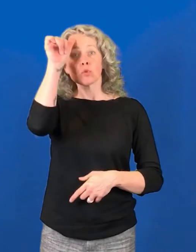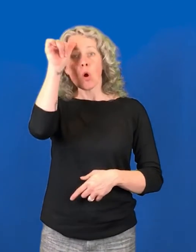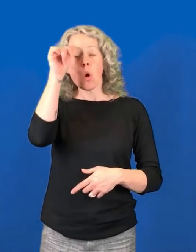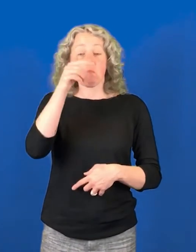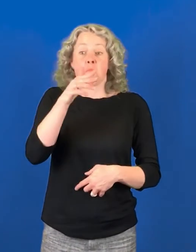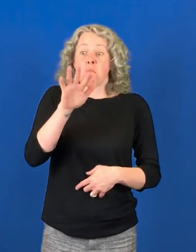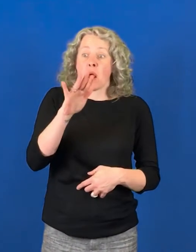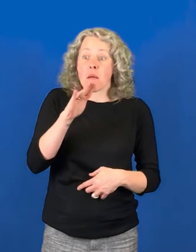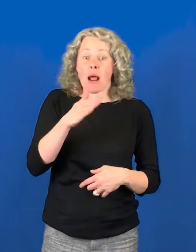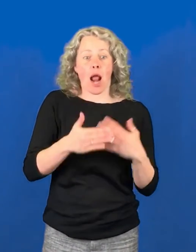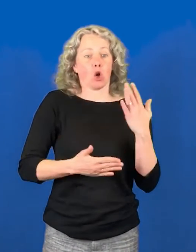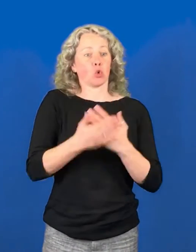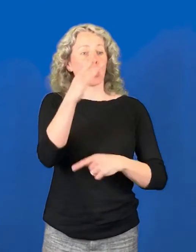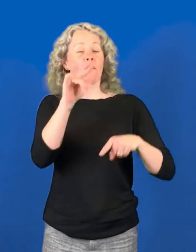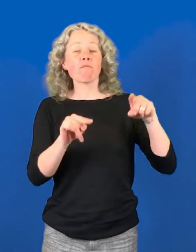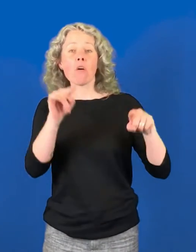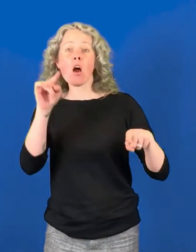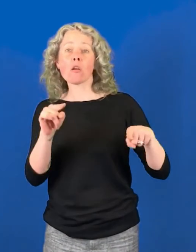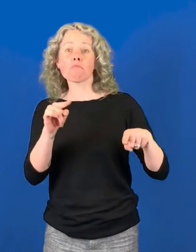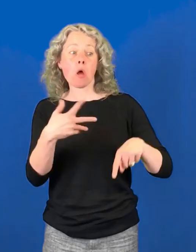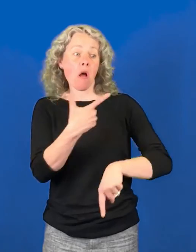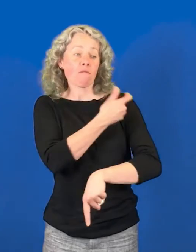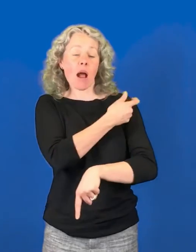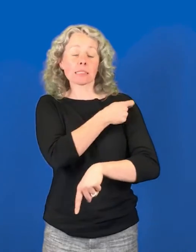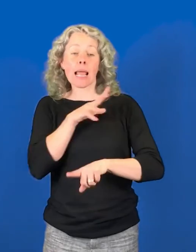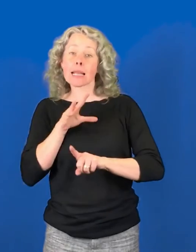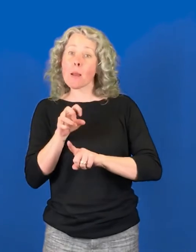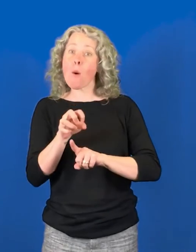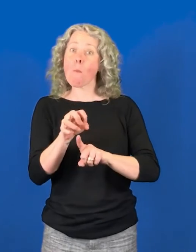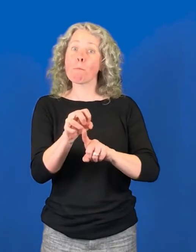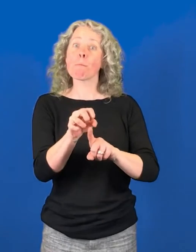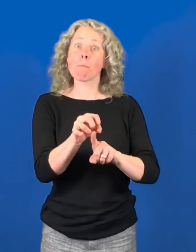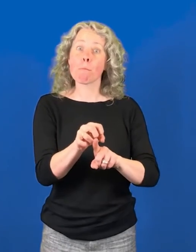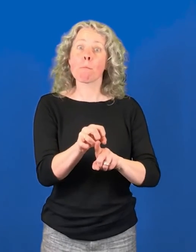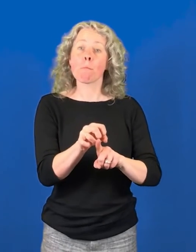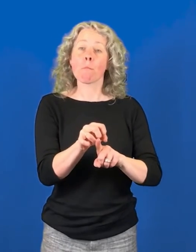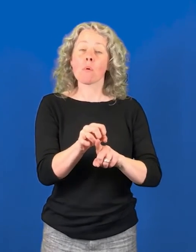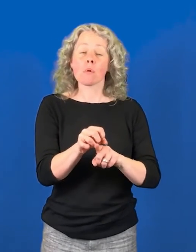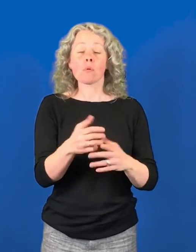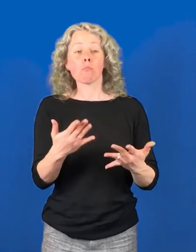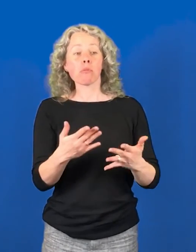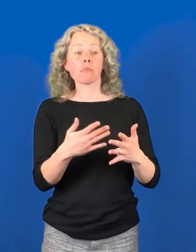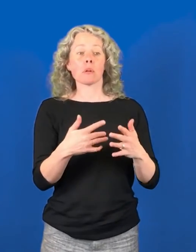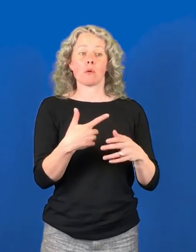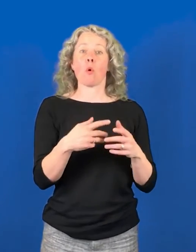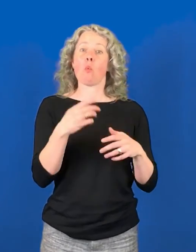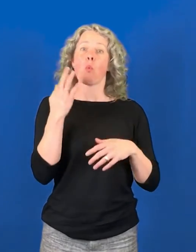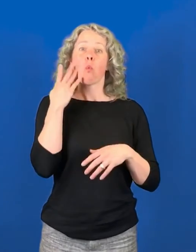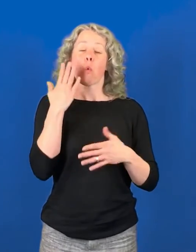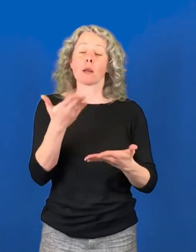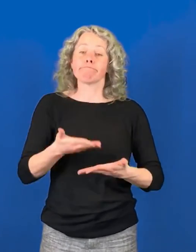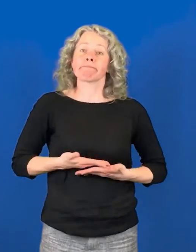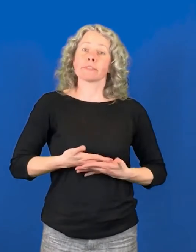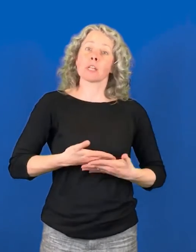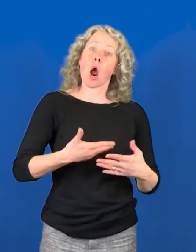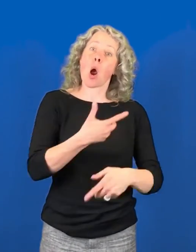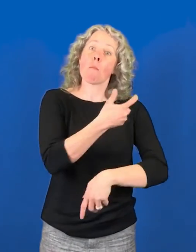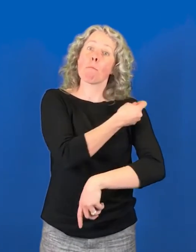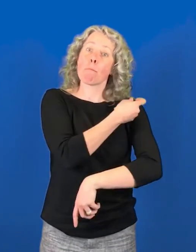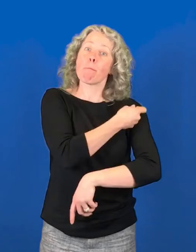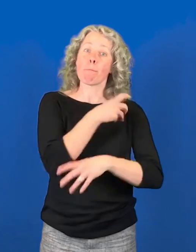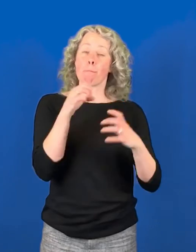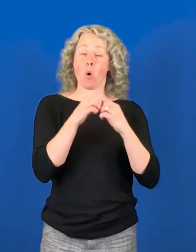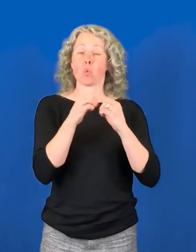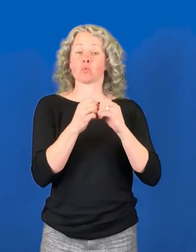that even though there's a new variant, the vaccine is holding up, not necessarily for the antibody, but when you get a boost, you now have